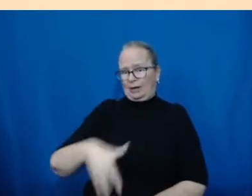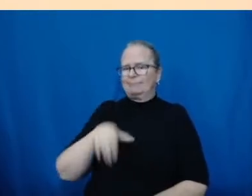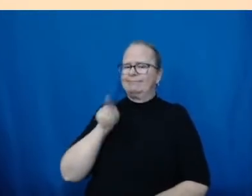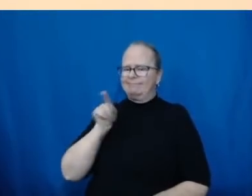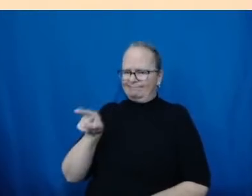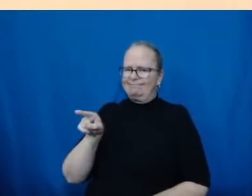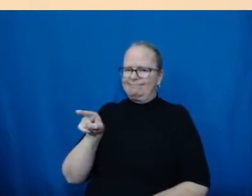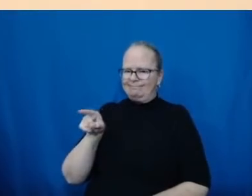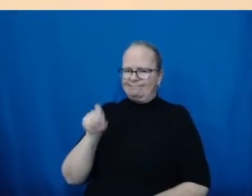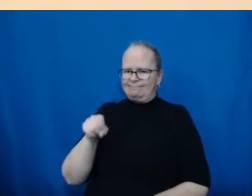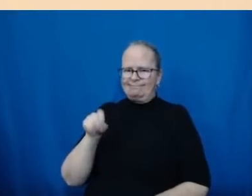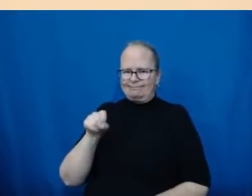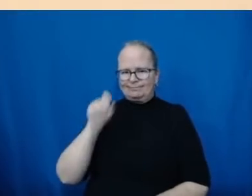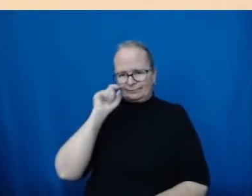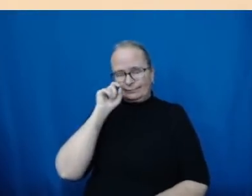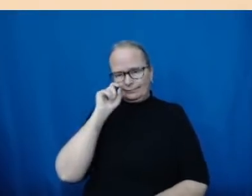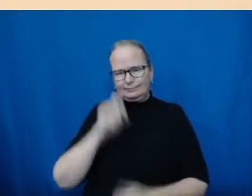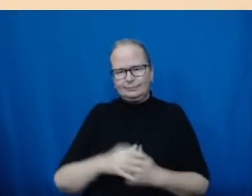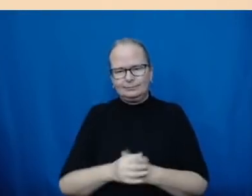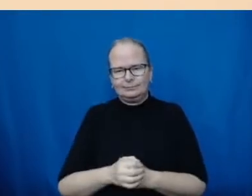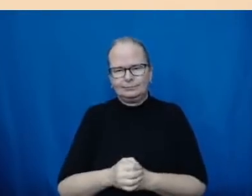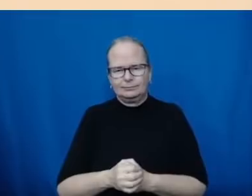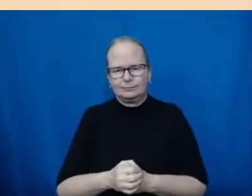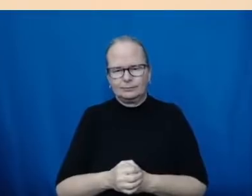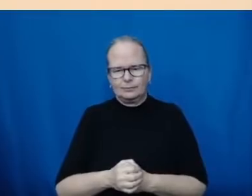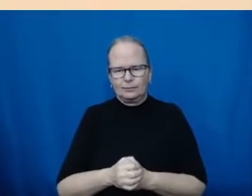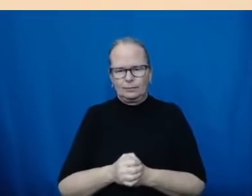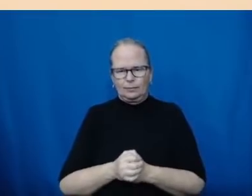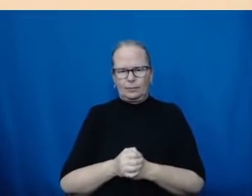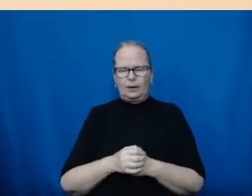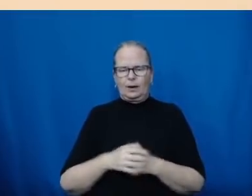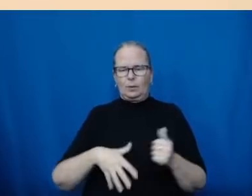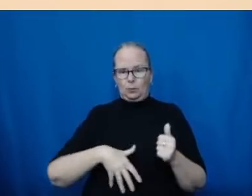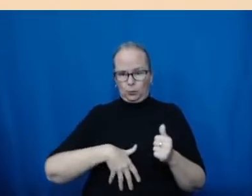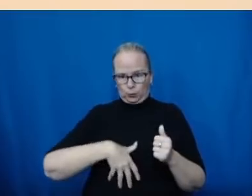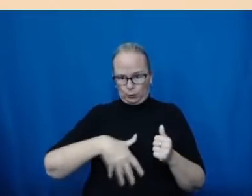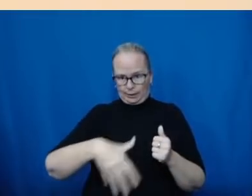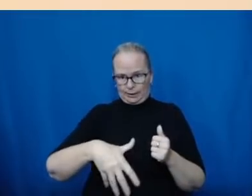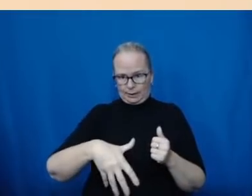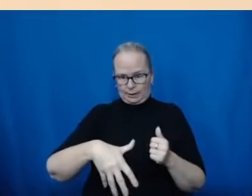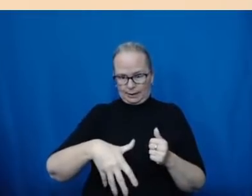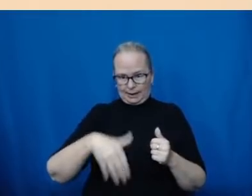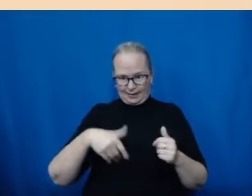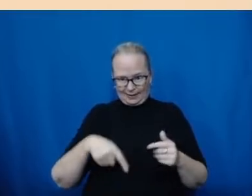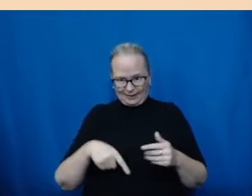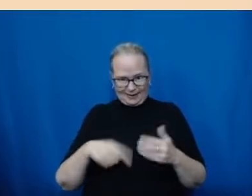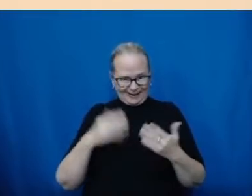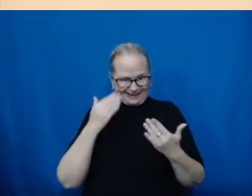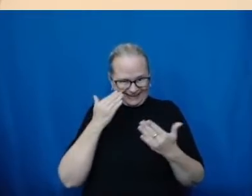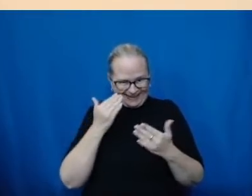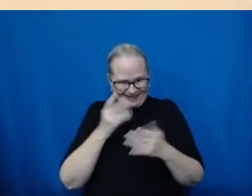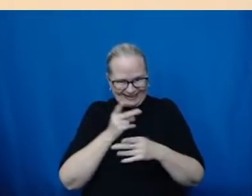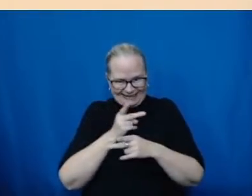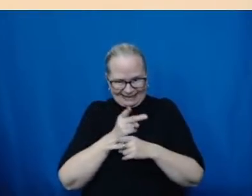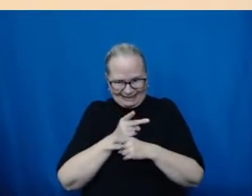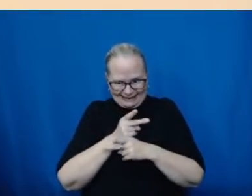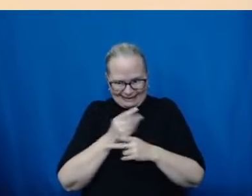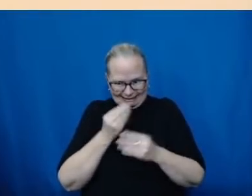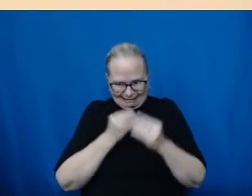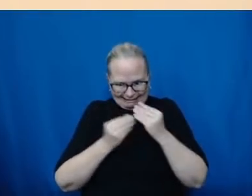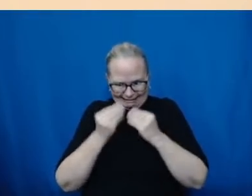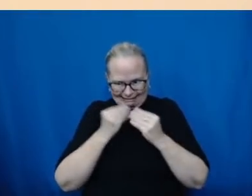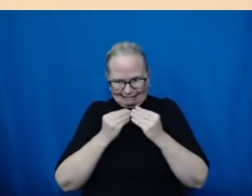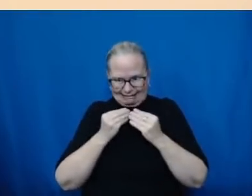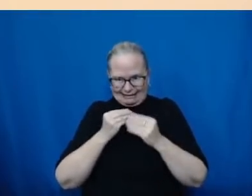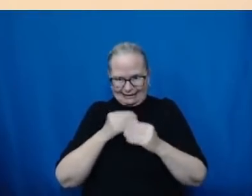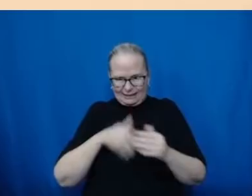where everybody is so cautious about, what they eat. They're told not to lie on one side. They're told that